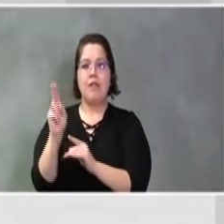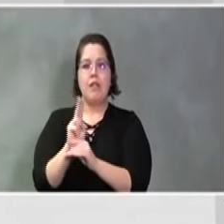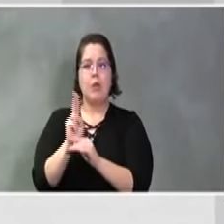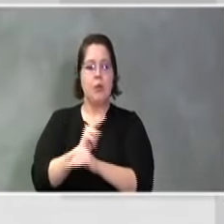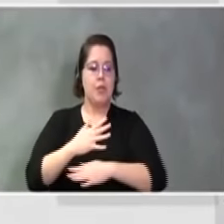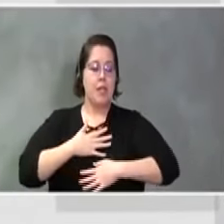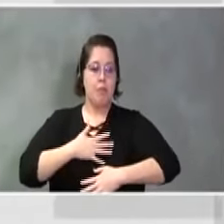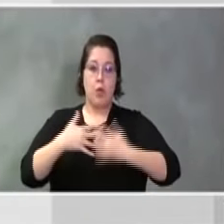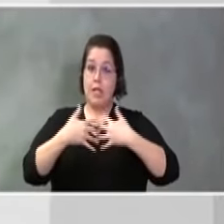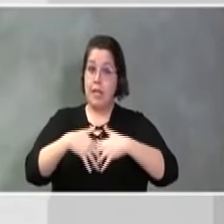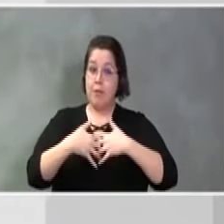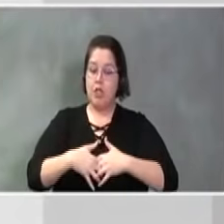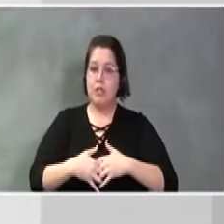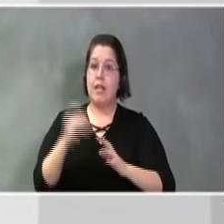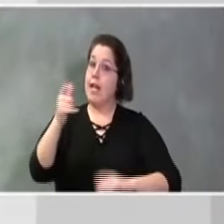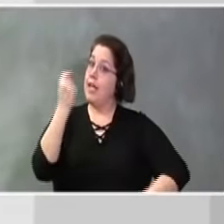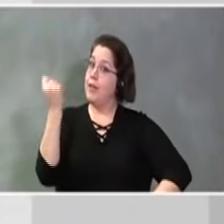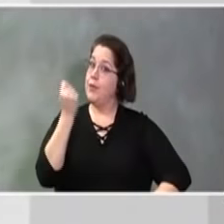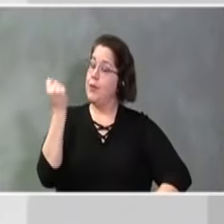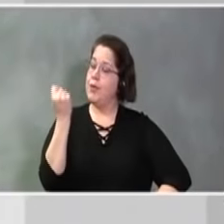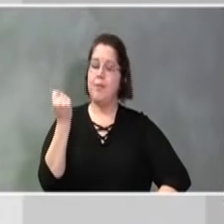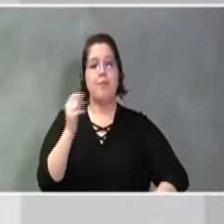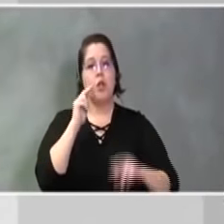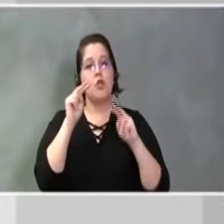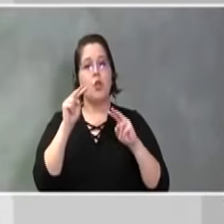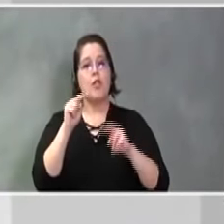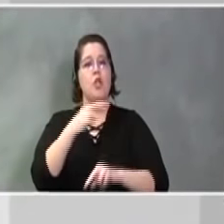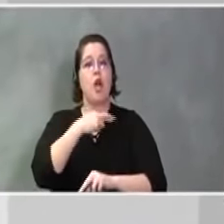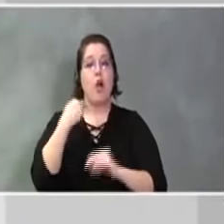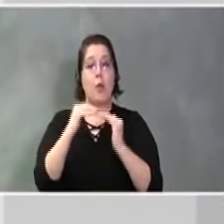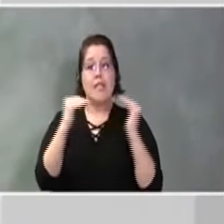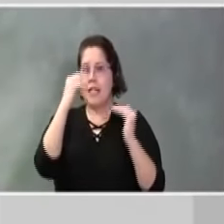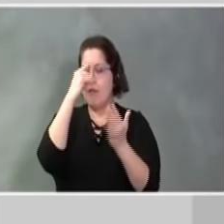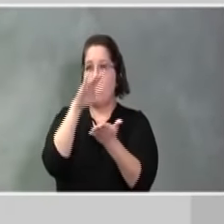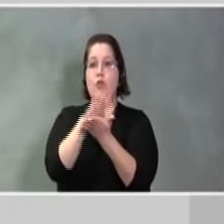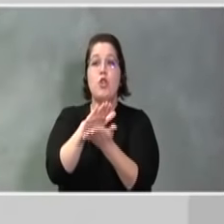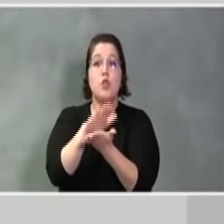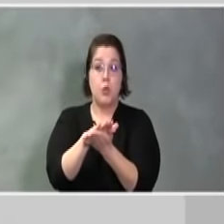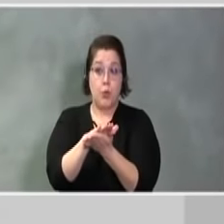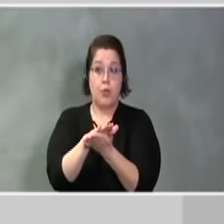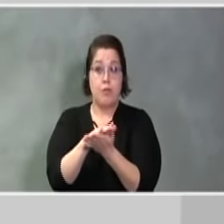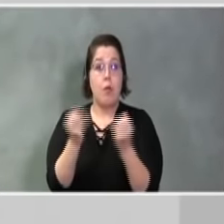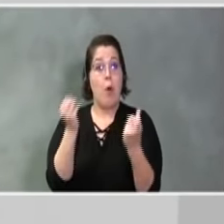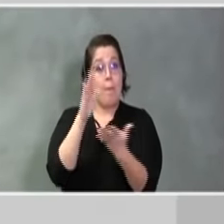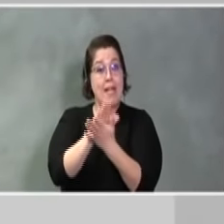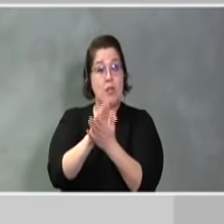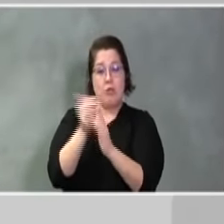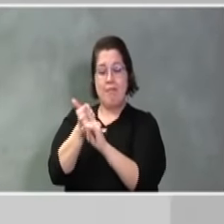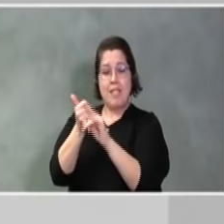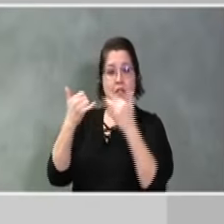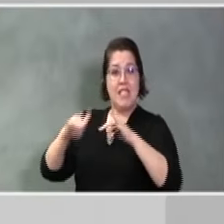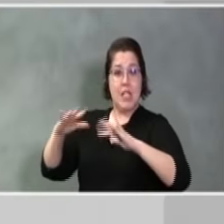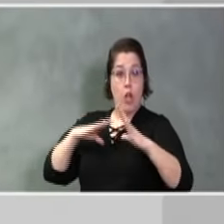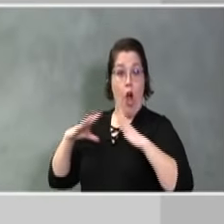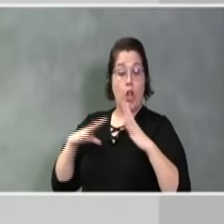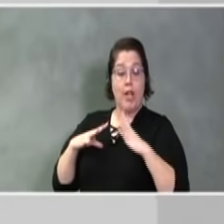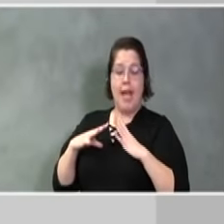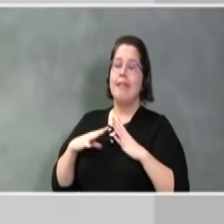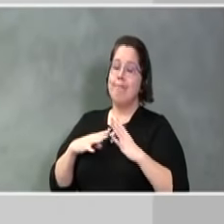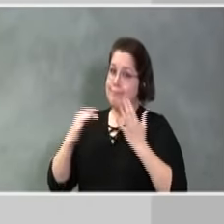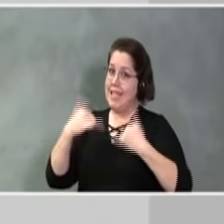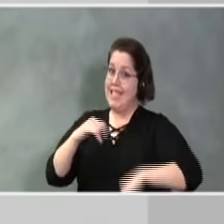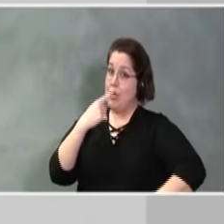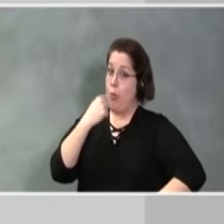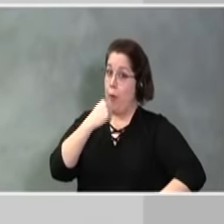ventilators. It's Tuesday, so let's take a look at our risk level for schools. While many schools are still on holiday break, we do remain in the red zone